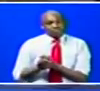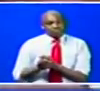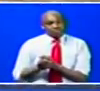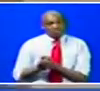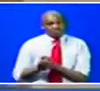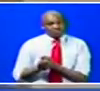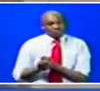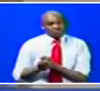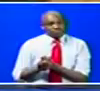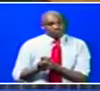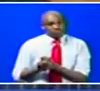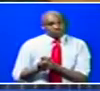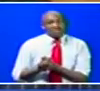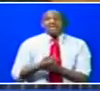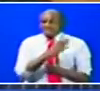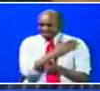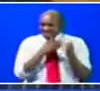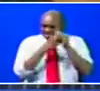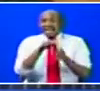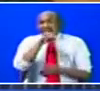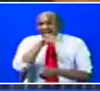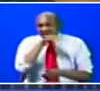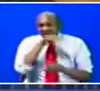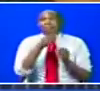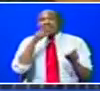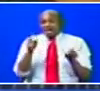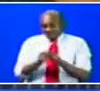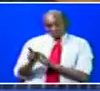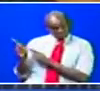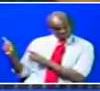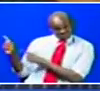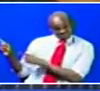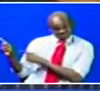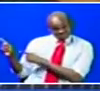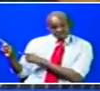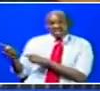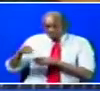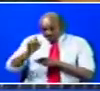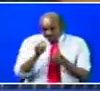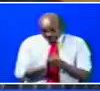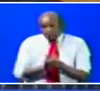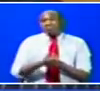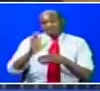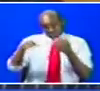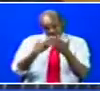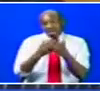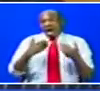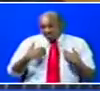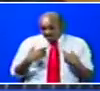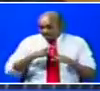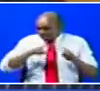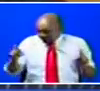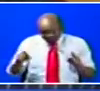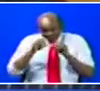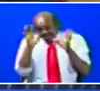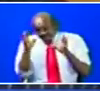Nancy Abisai. NASA leader Raila Odinga's elder brother, Oburu Odinga, had collected the application forms, but it